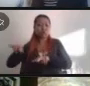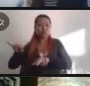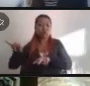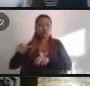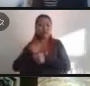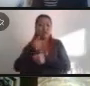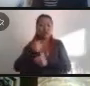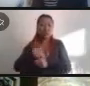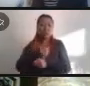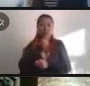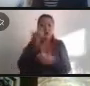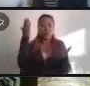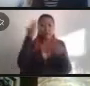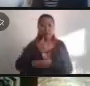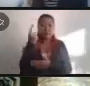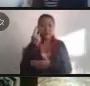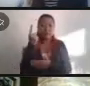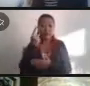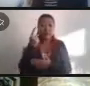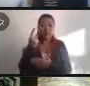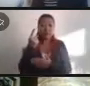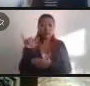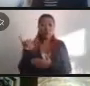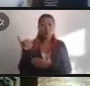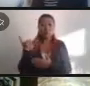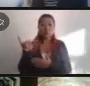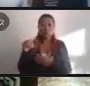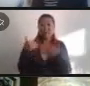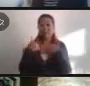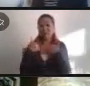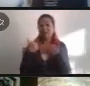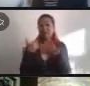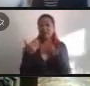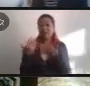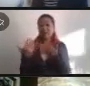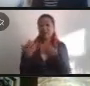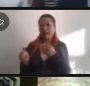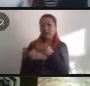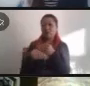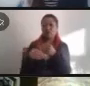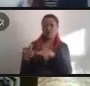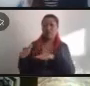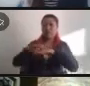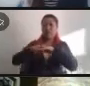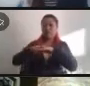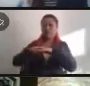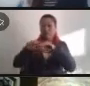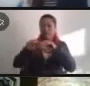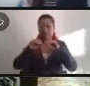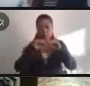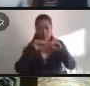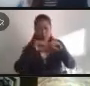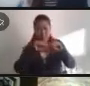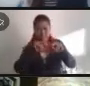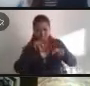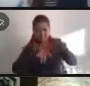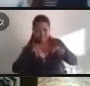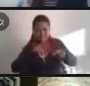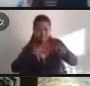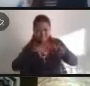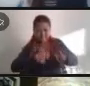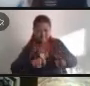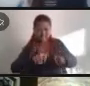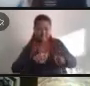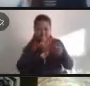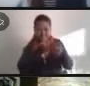missing something and to give us sort of that extra level of scrutiny. And then we put them